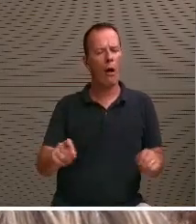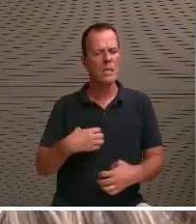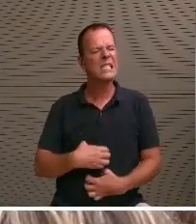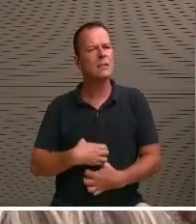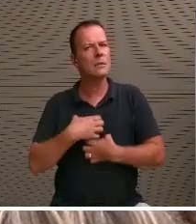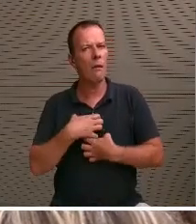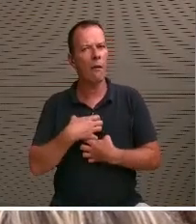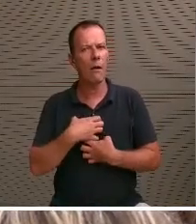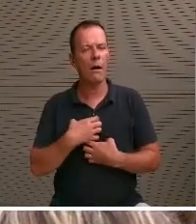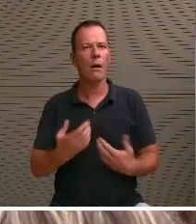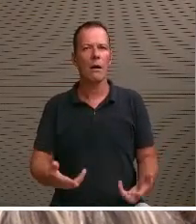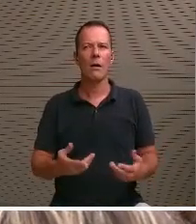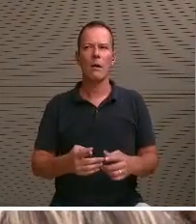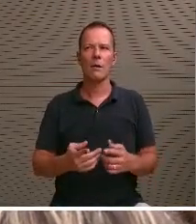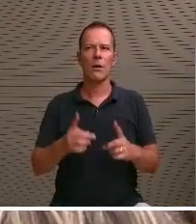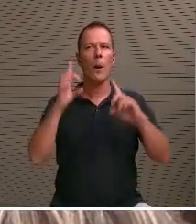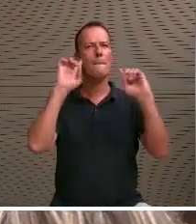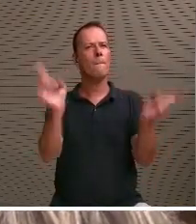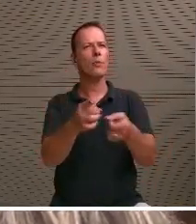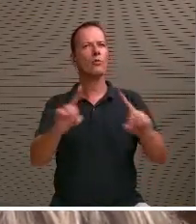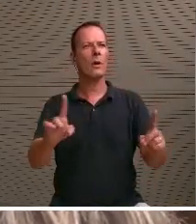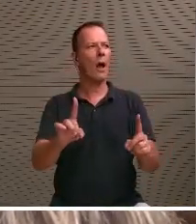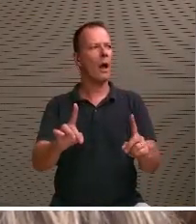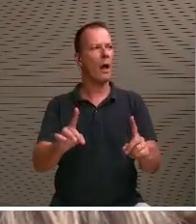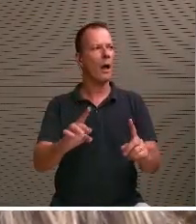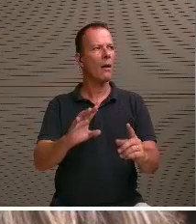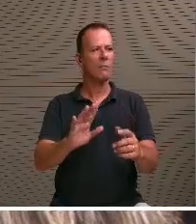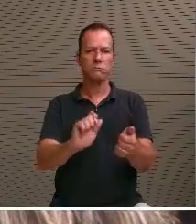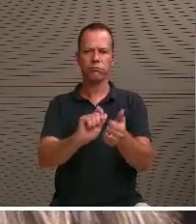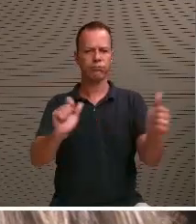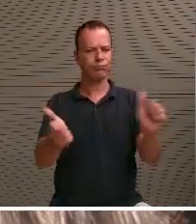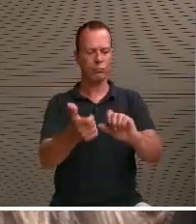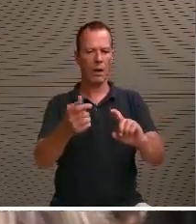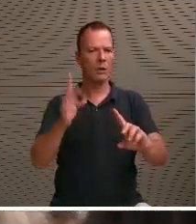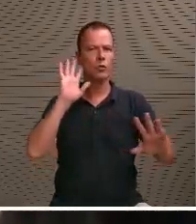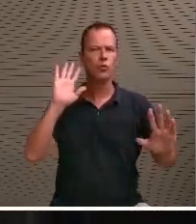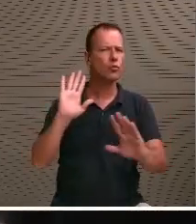how the music became so important to the community,